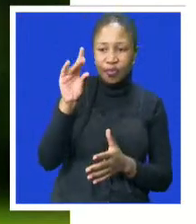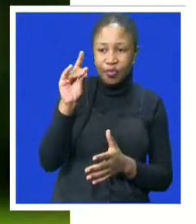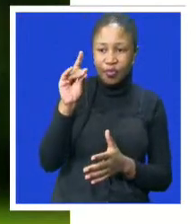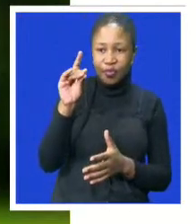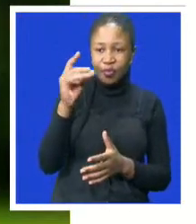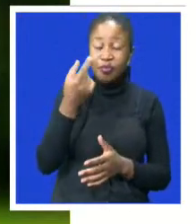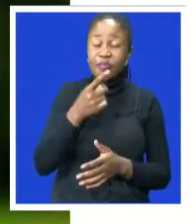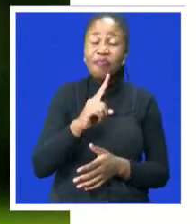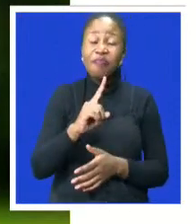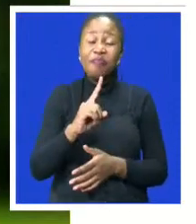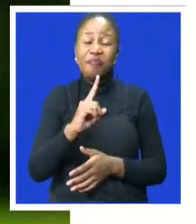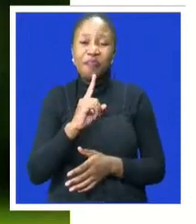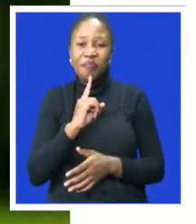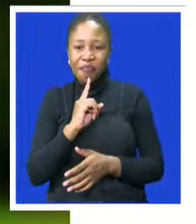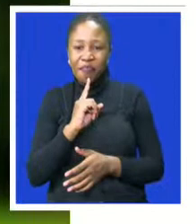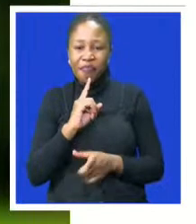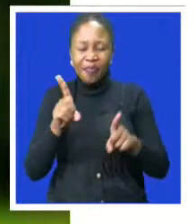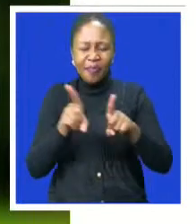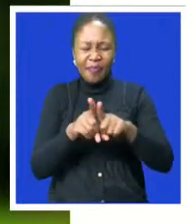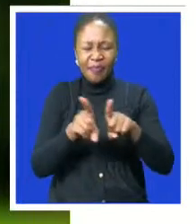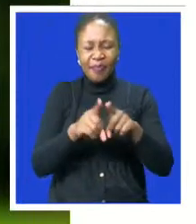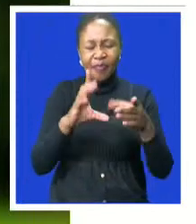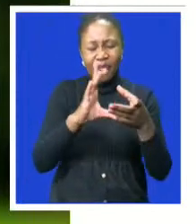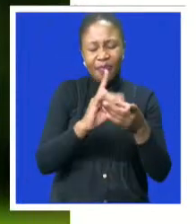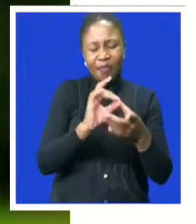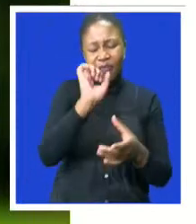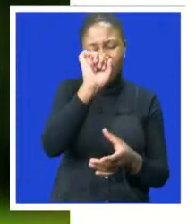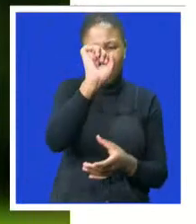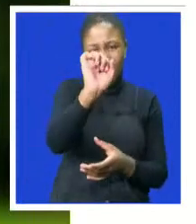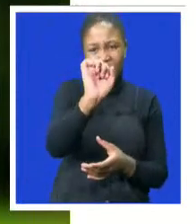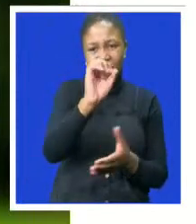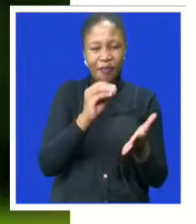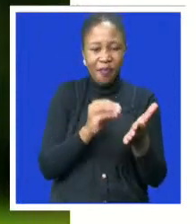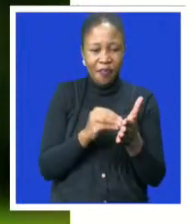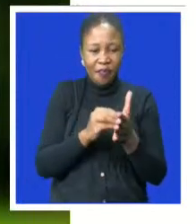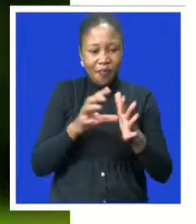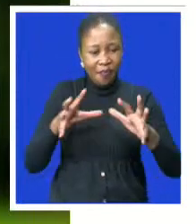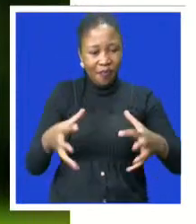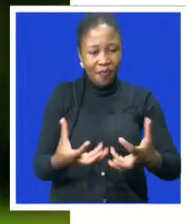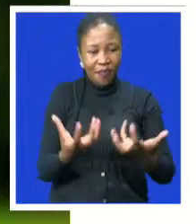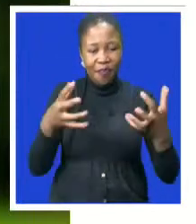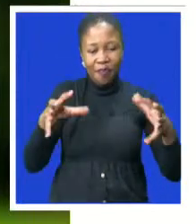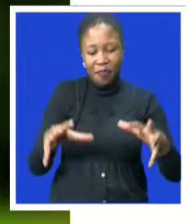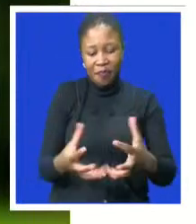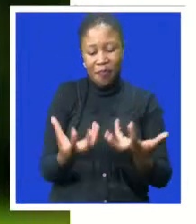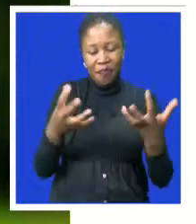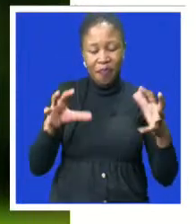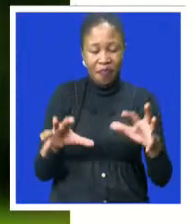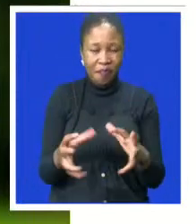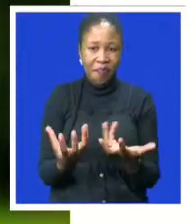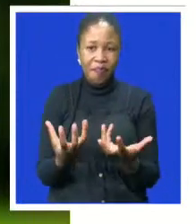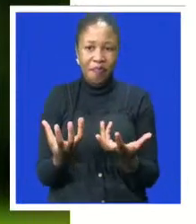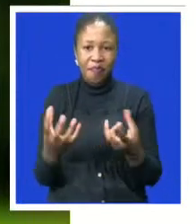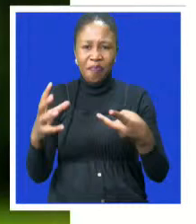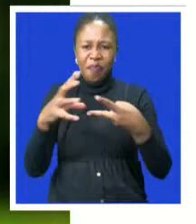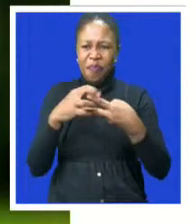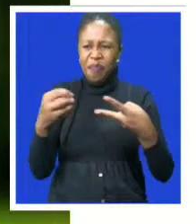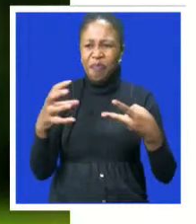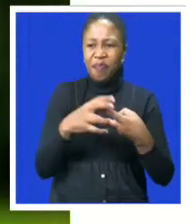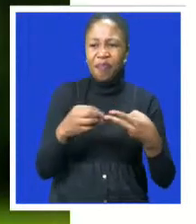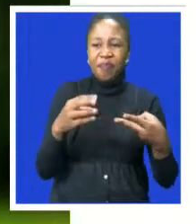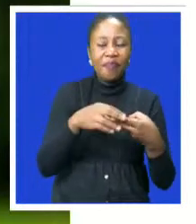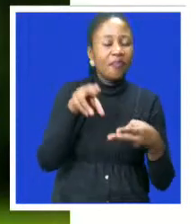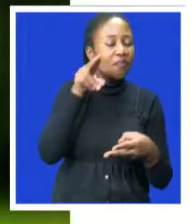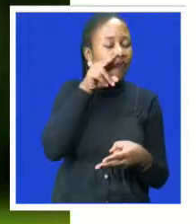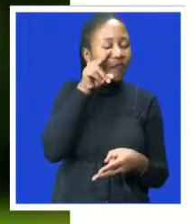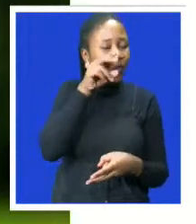have a garden at home. You need water to water your vegetables. Can you see there? So you need